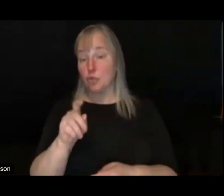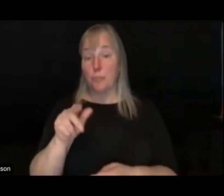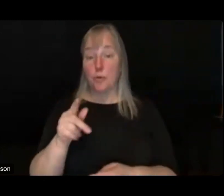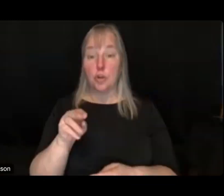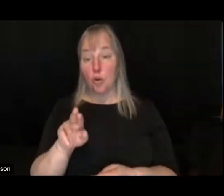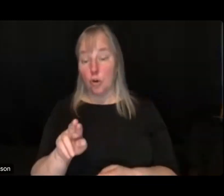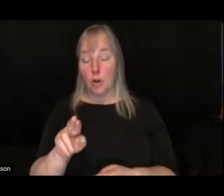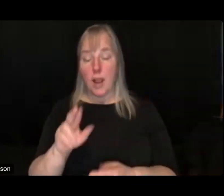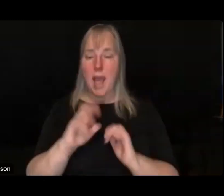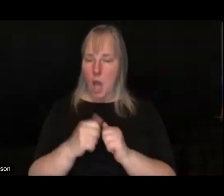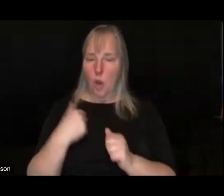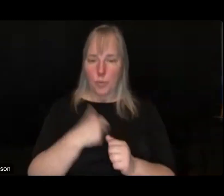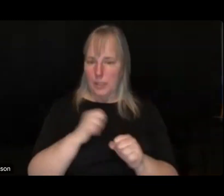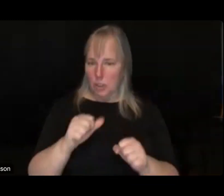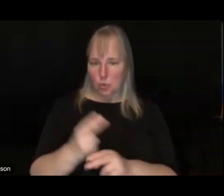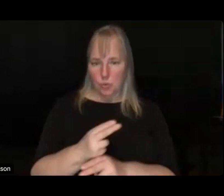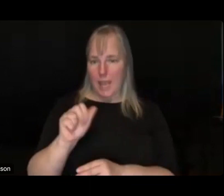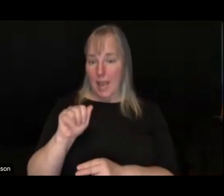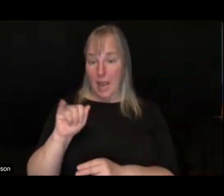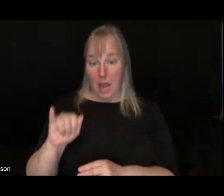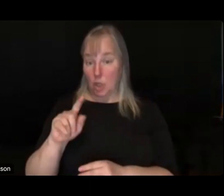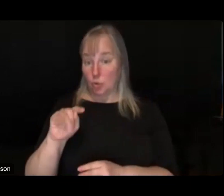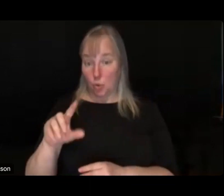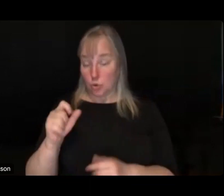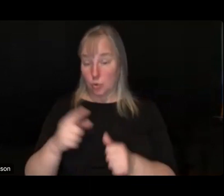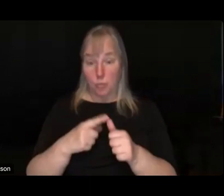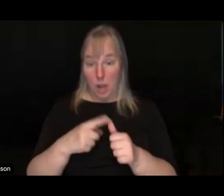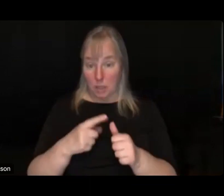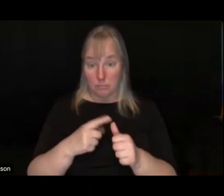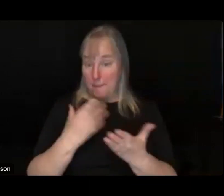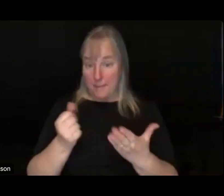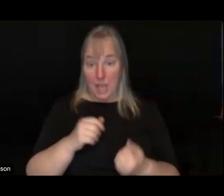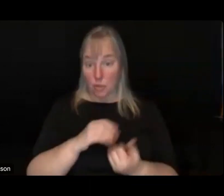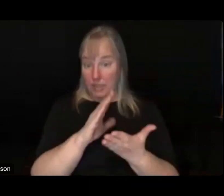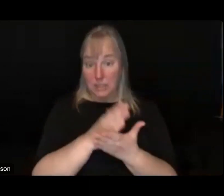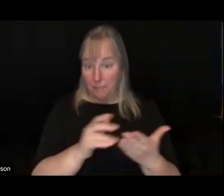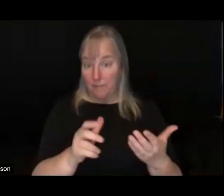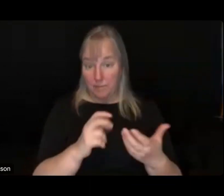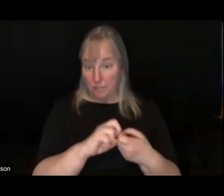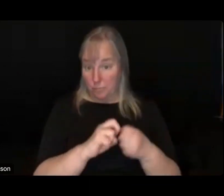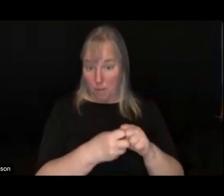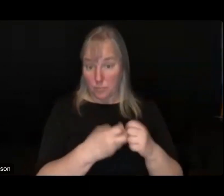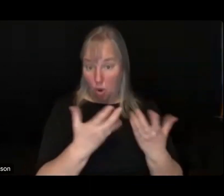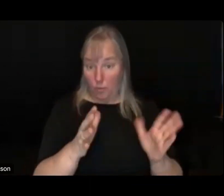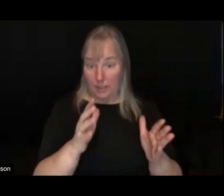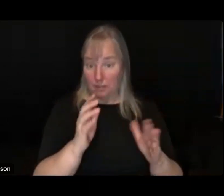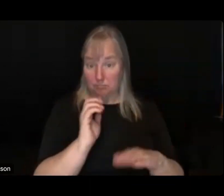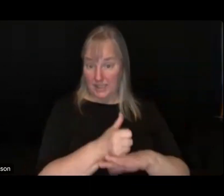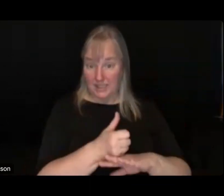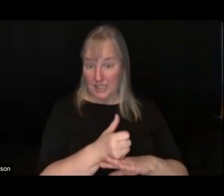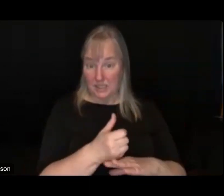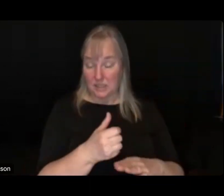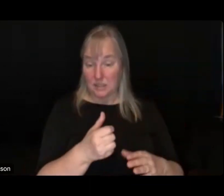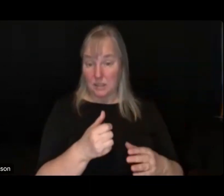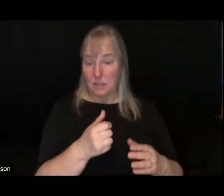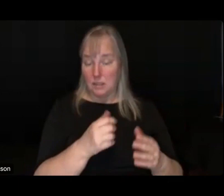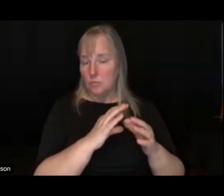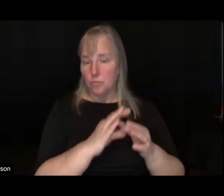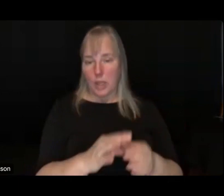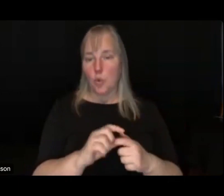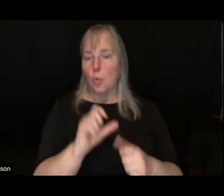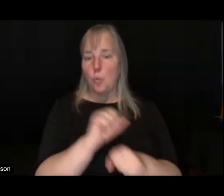AI tools to, one, maybe address some of the challenges that currently exist around